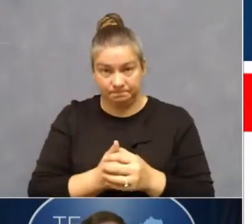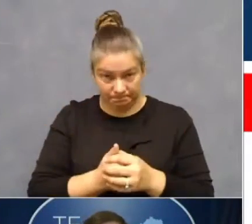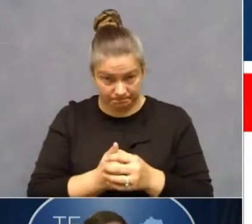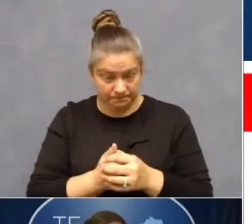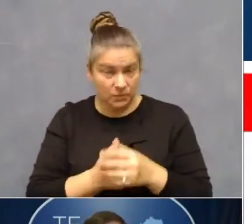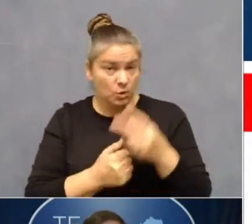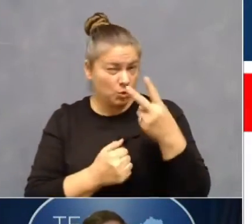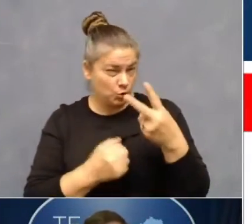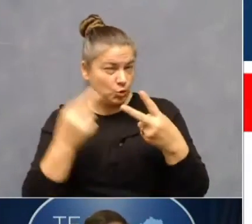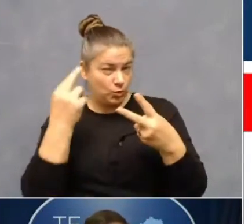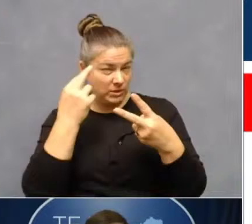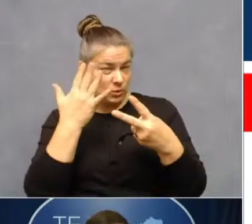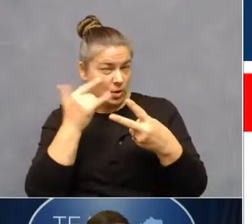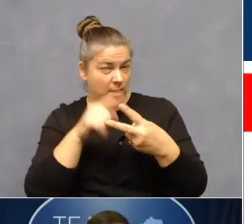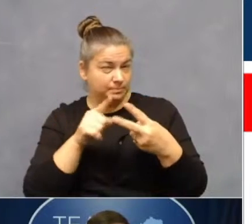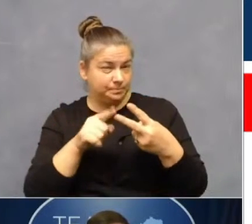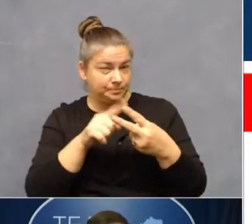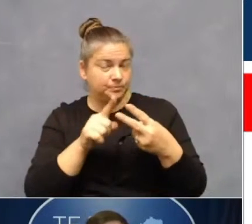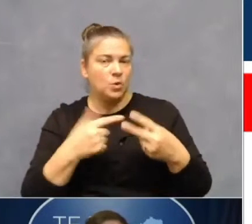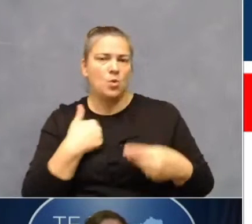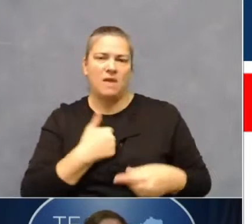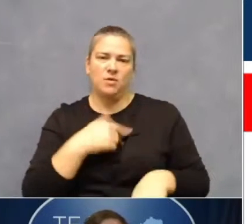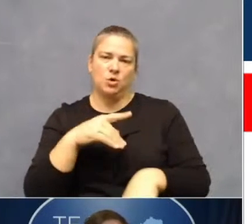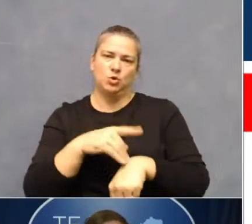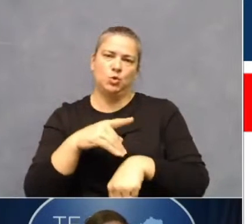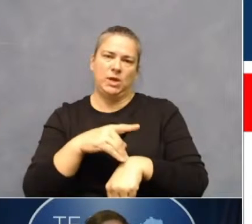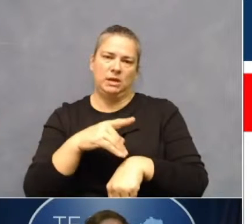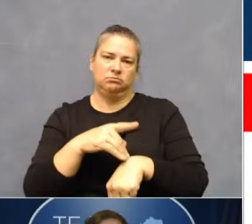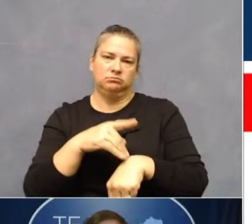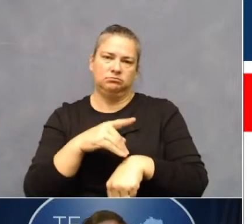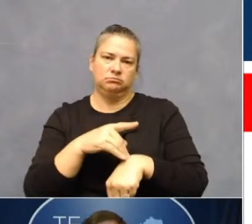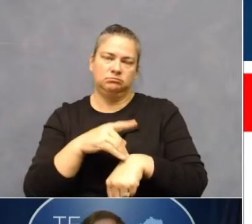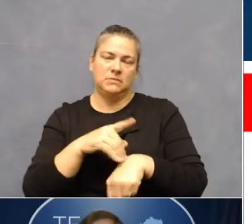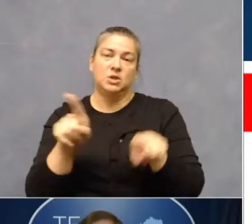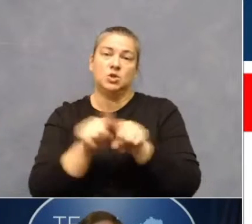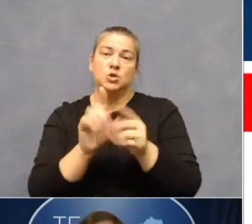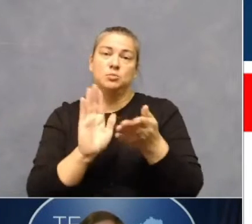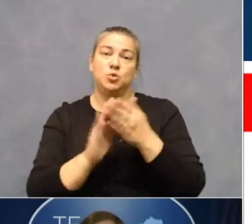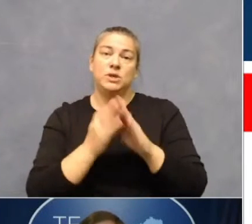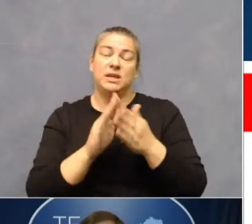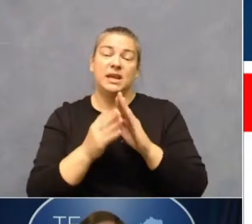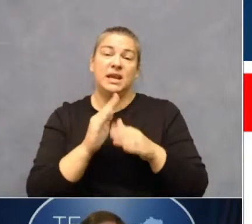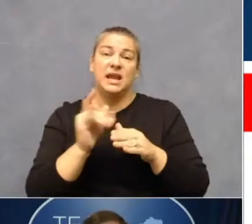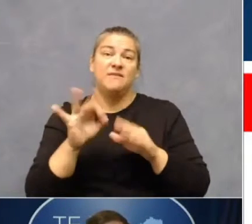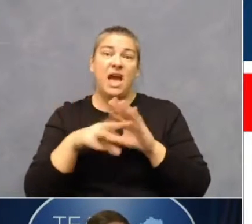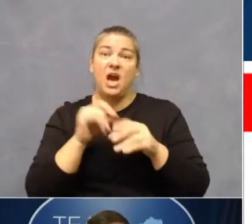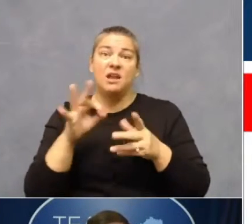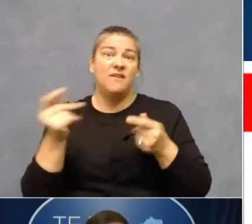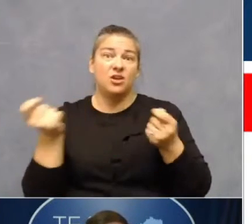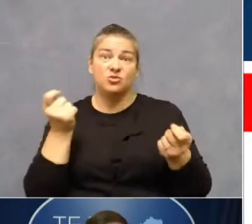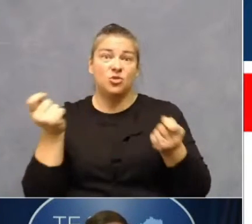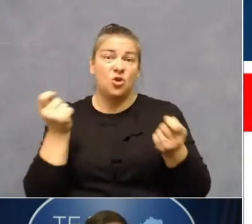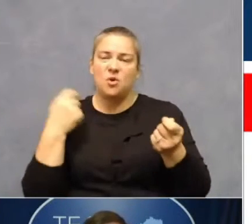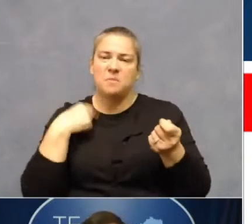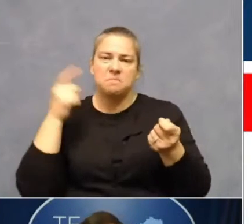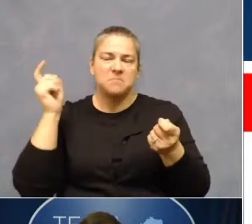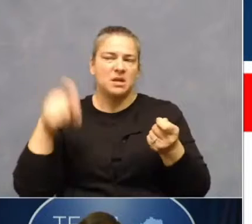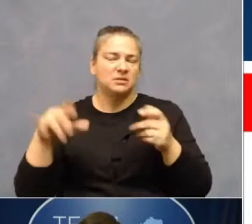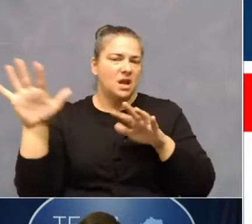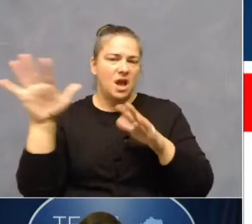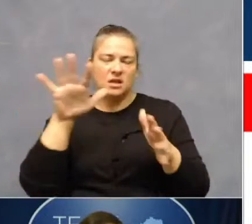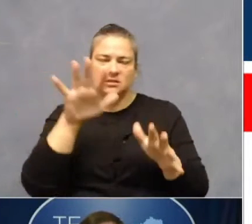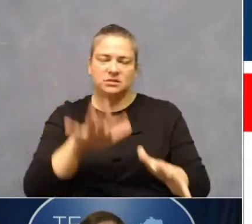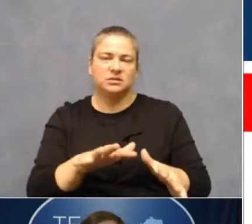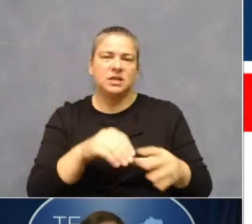Number one, we have a duty as a community when things are out of hand to get them back under control. That's